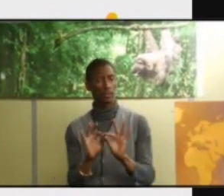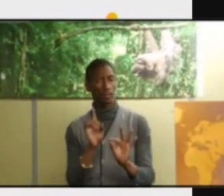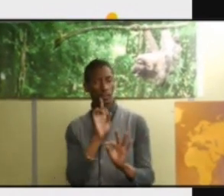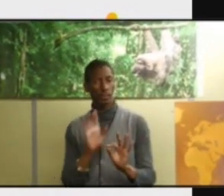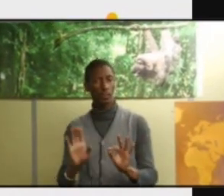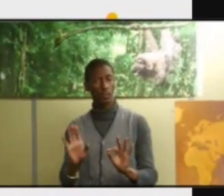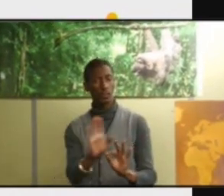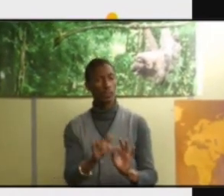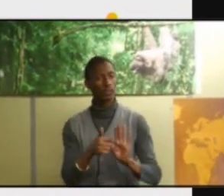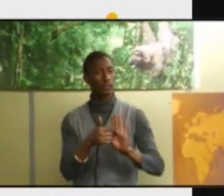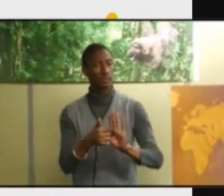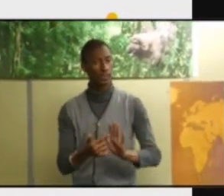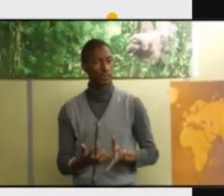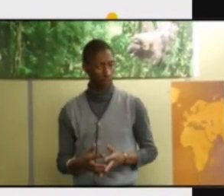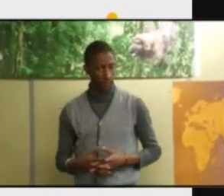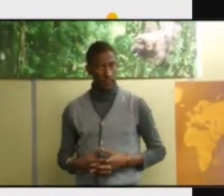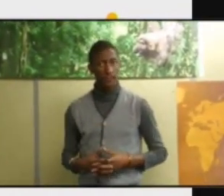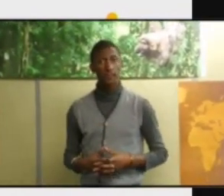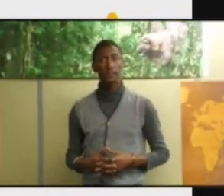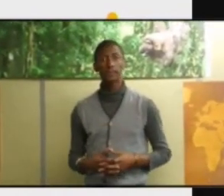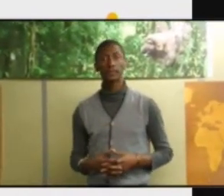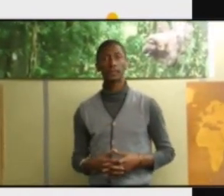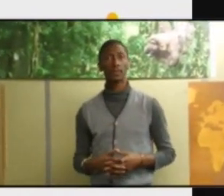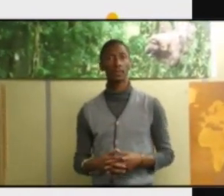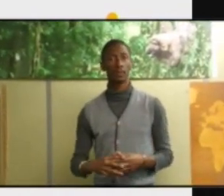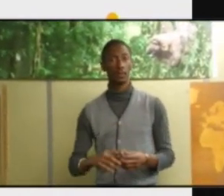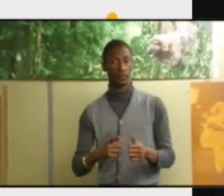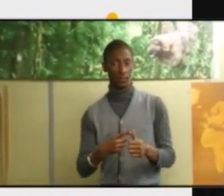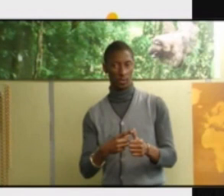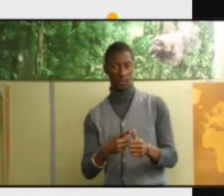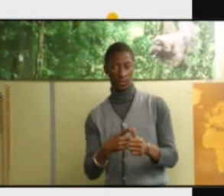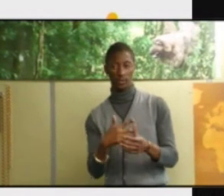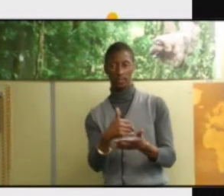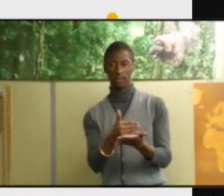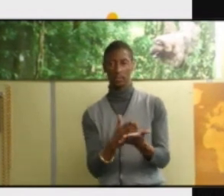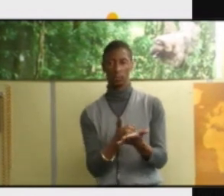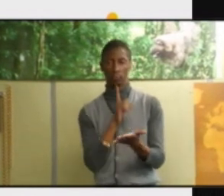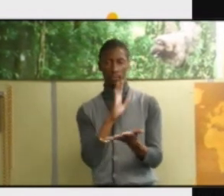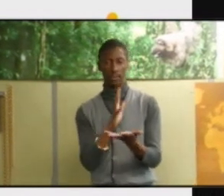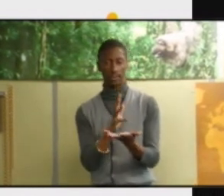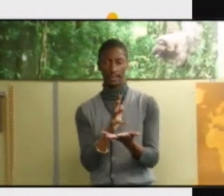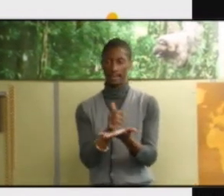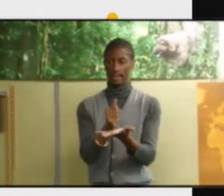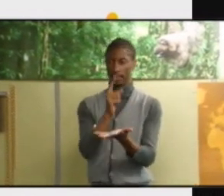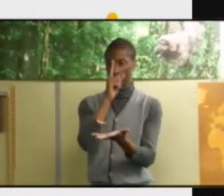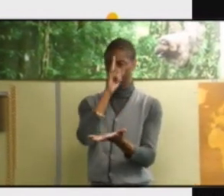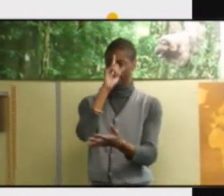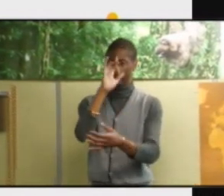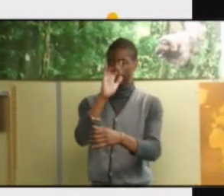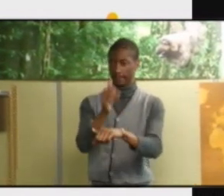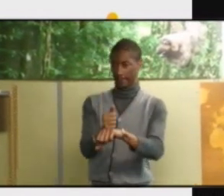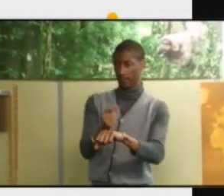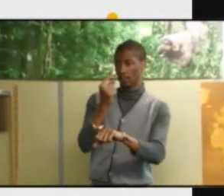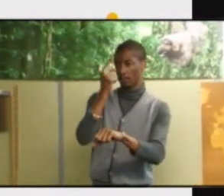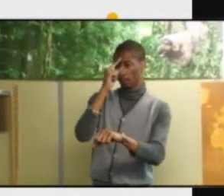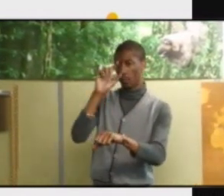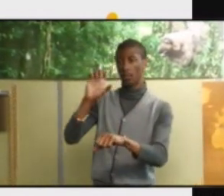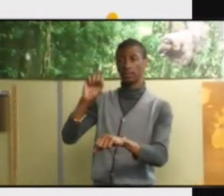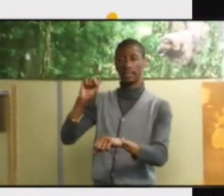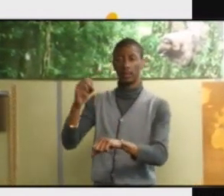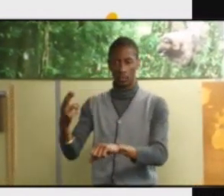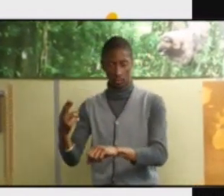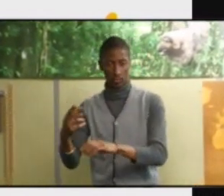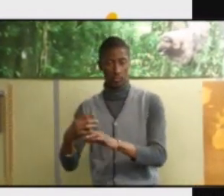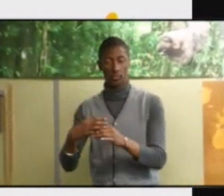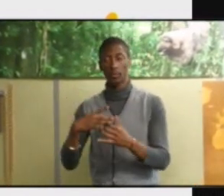exhibit. First of all, it really helps set expectations for your stakeholders. A good example of that